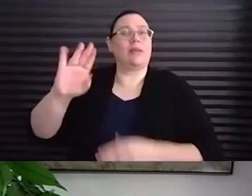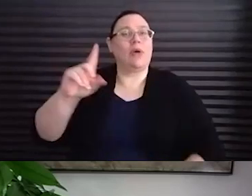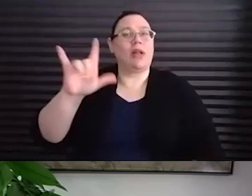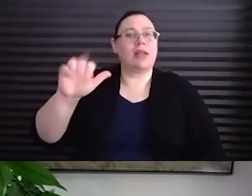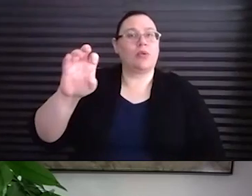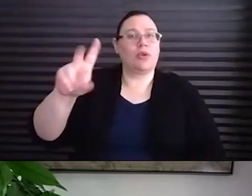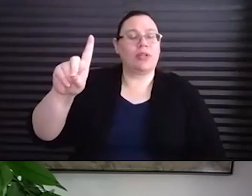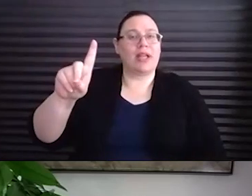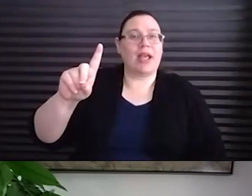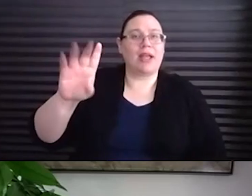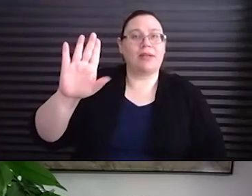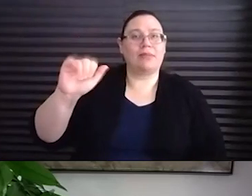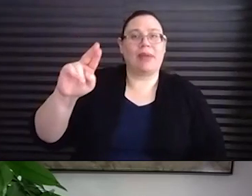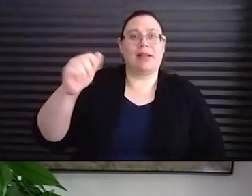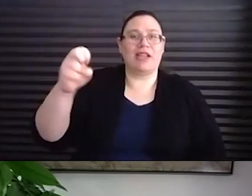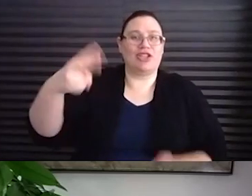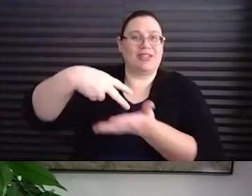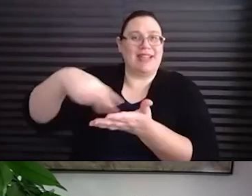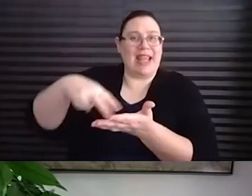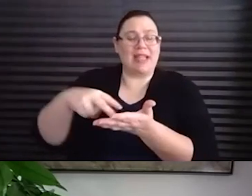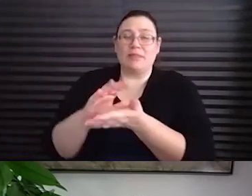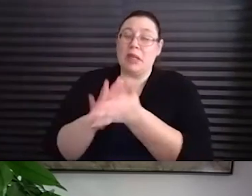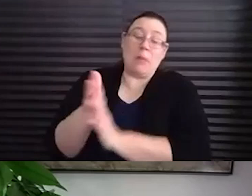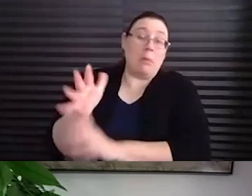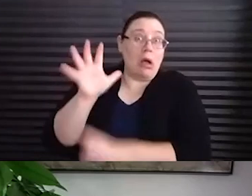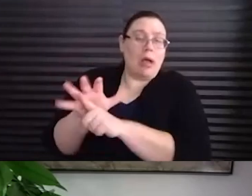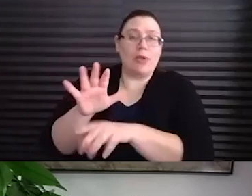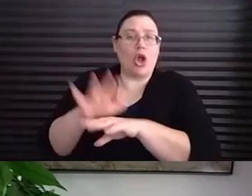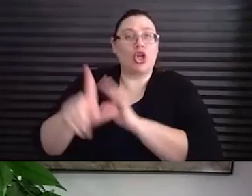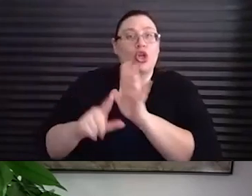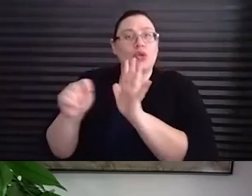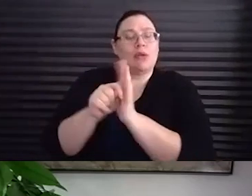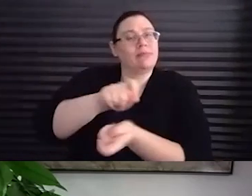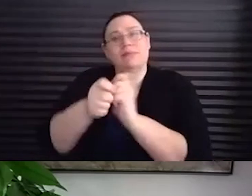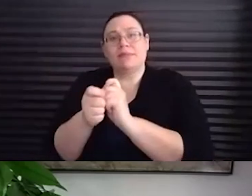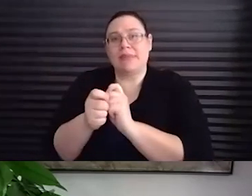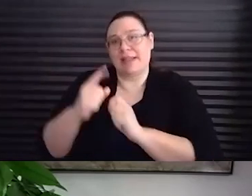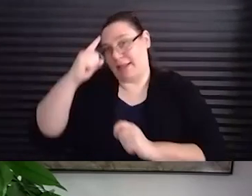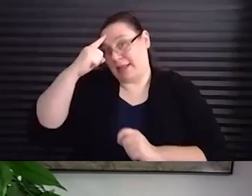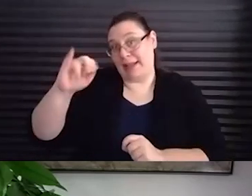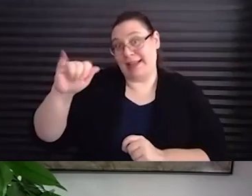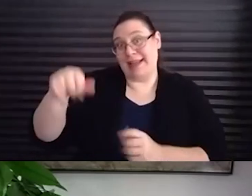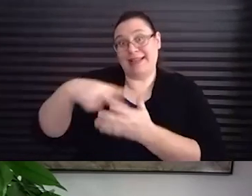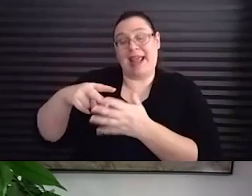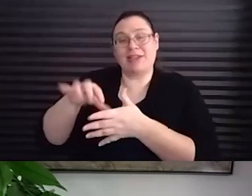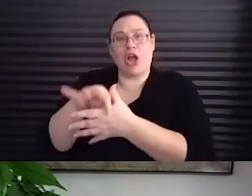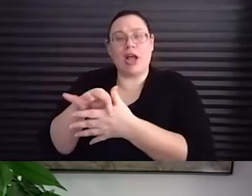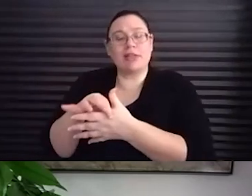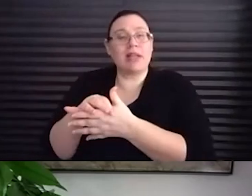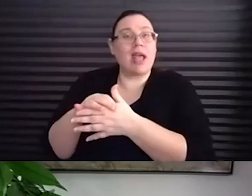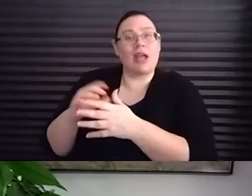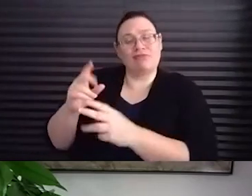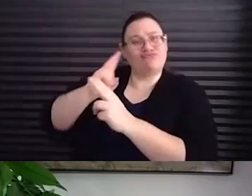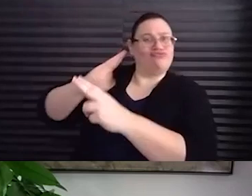Angeles, B-Funk, which became an online dance phenomenon on YouTube and revolutionized Indian dance content, earning the title of one of the most